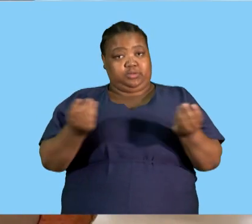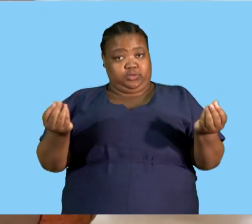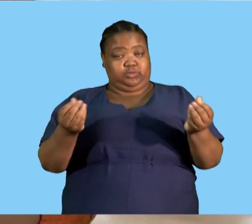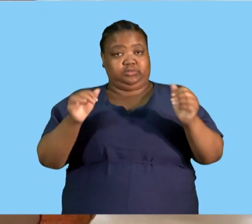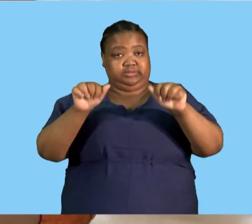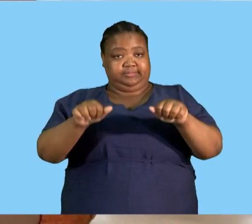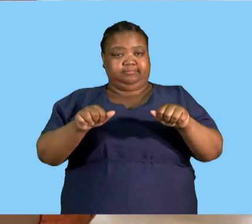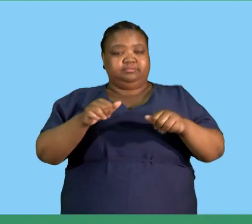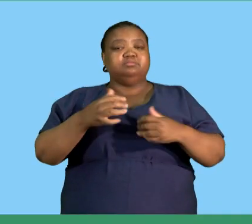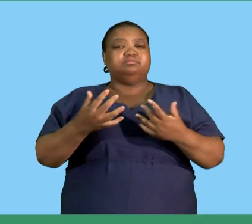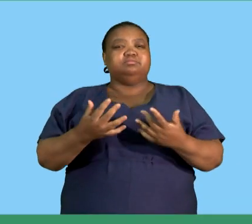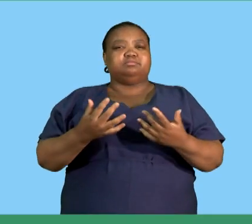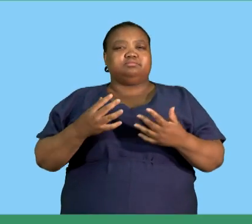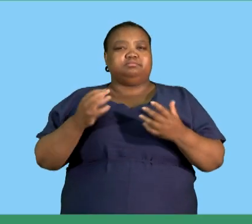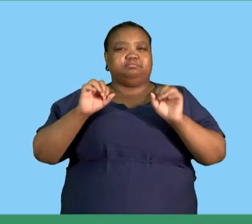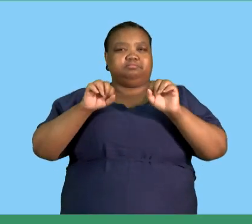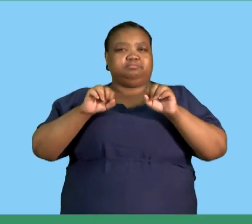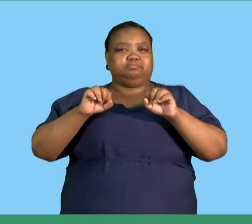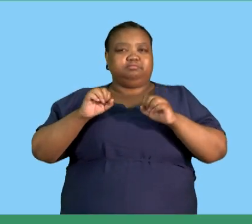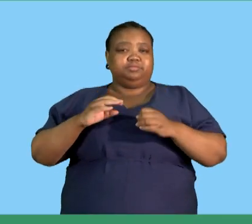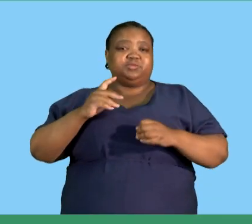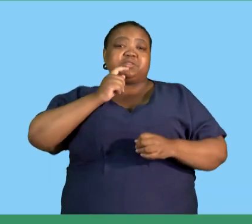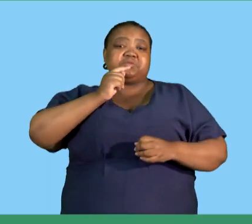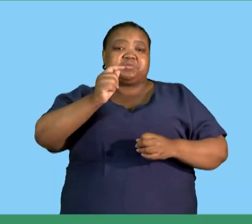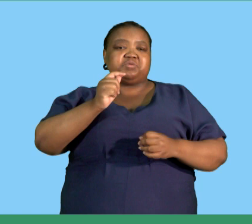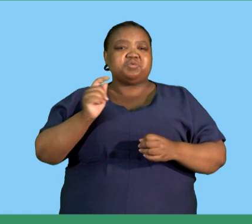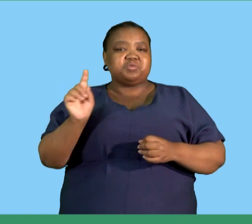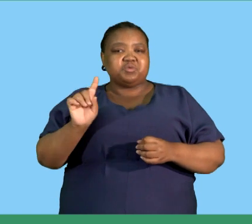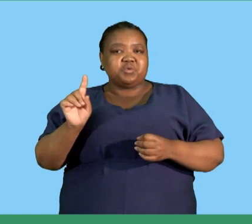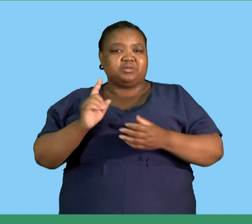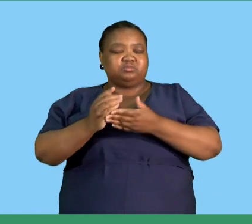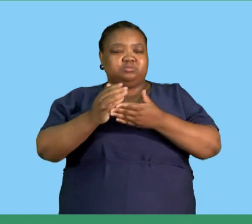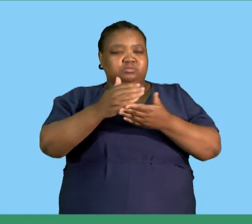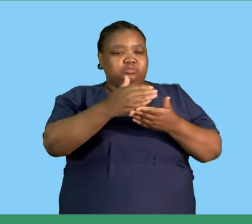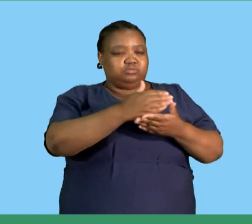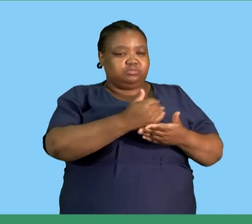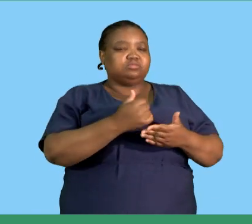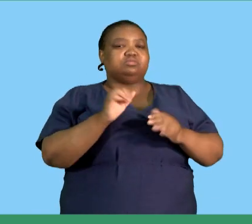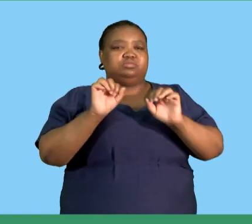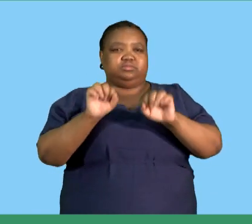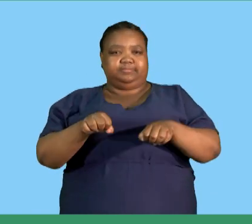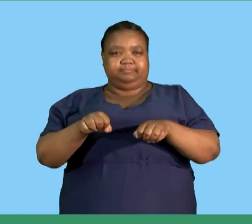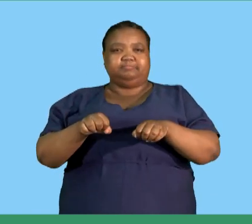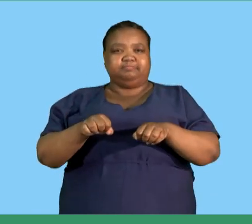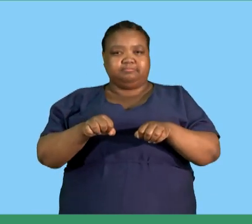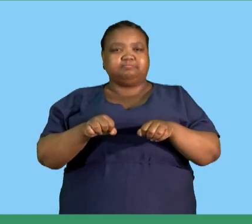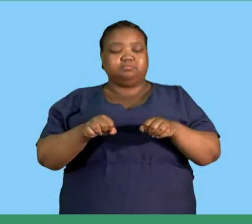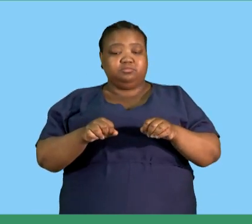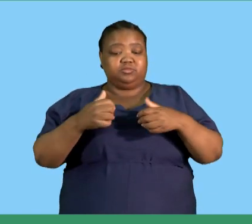the lesson. Problem solving, it's the process of gathering facts that are necessary to overcome a specific